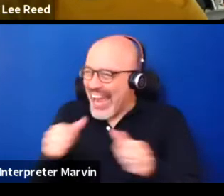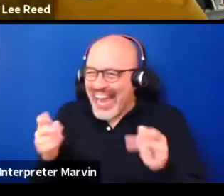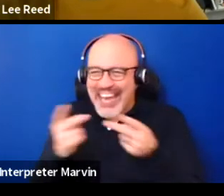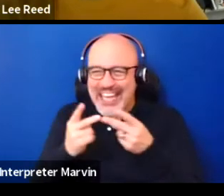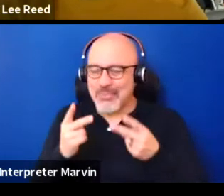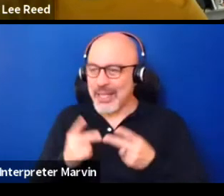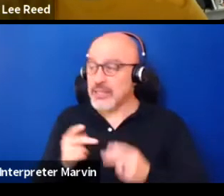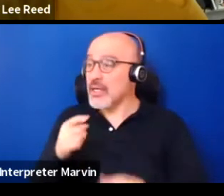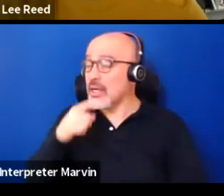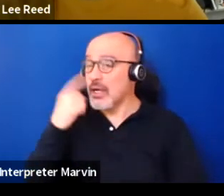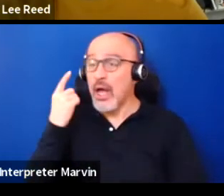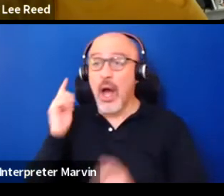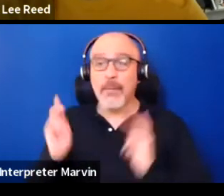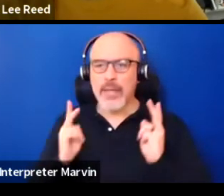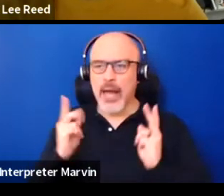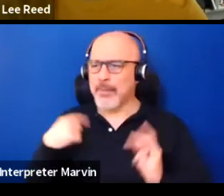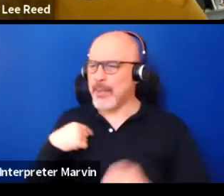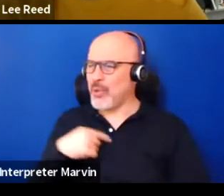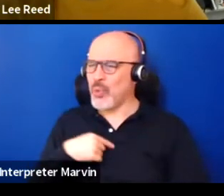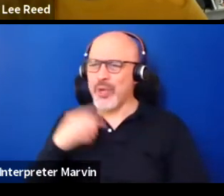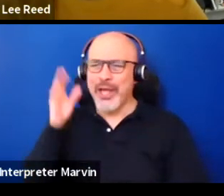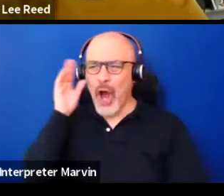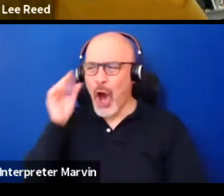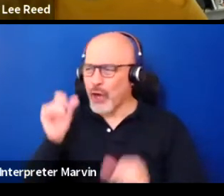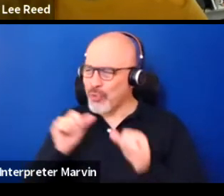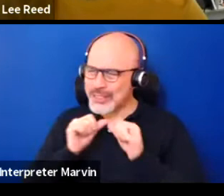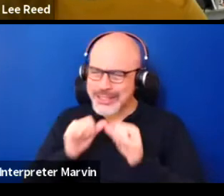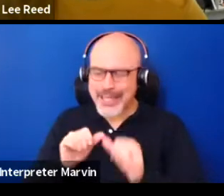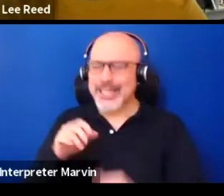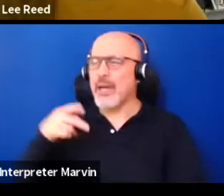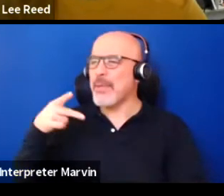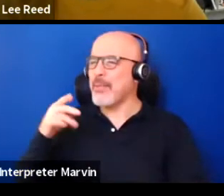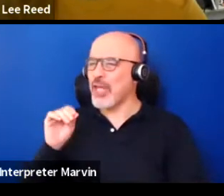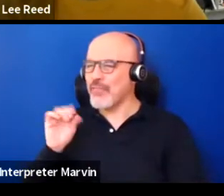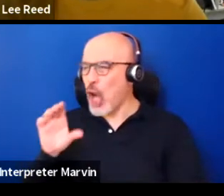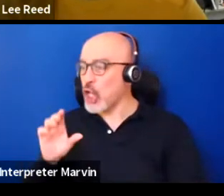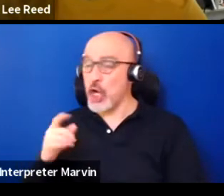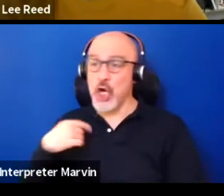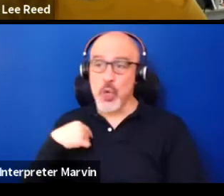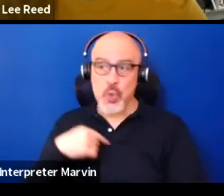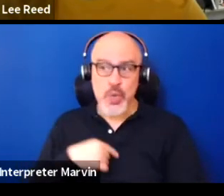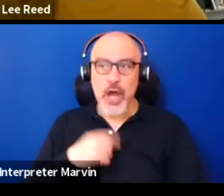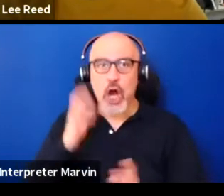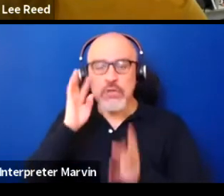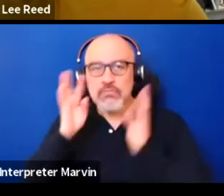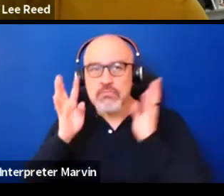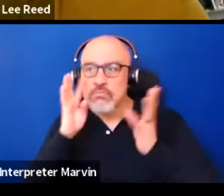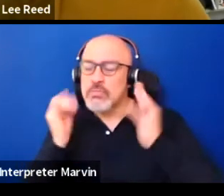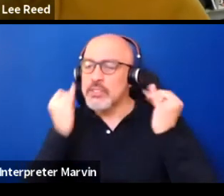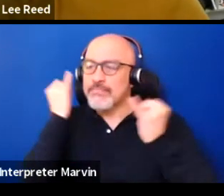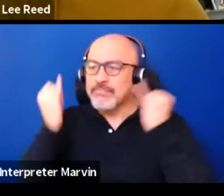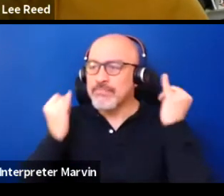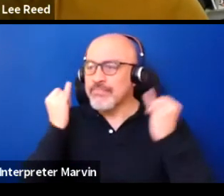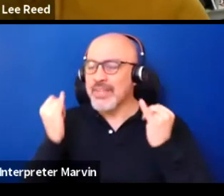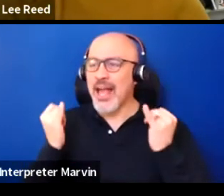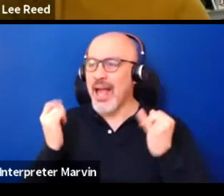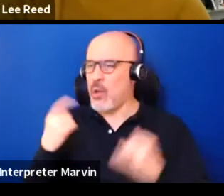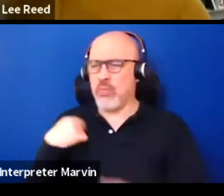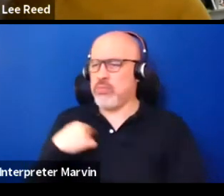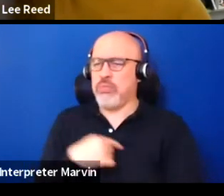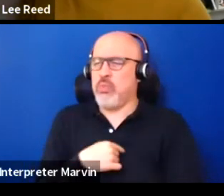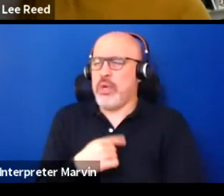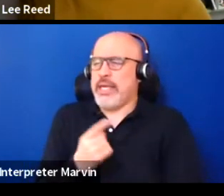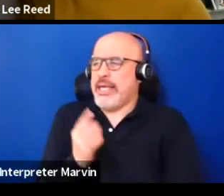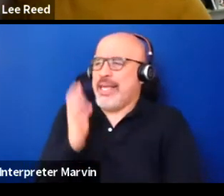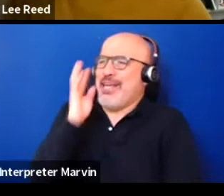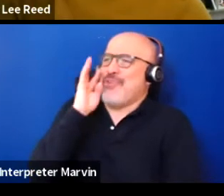Black people, we are resilient. People of color, we are resilient. We are imaginative. We are creative. We